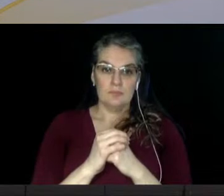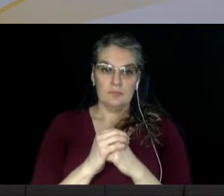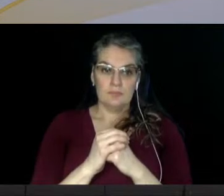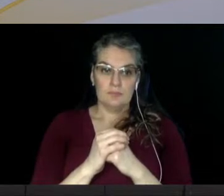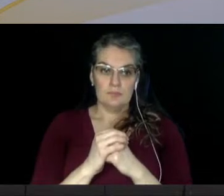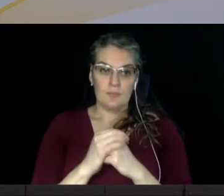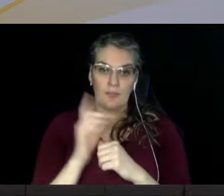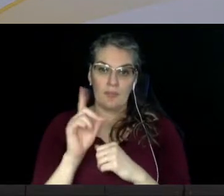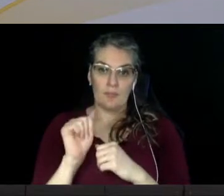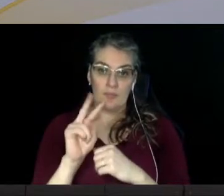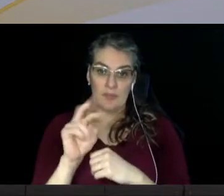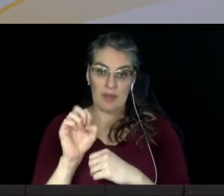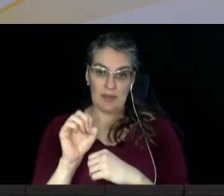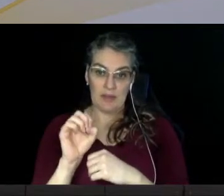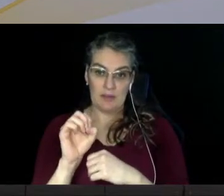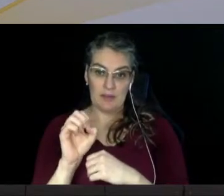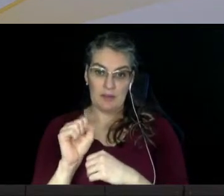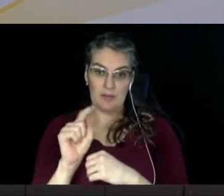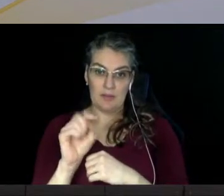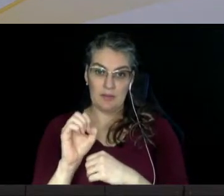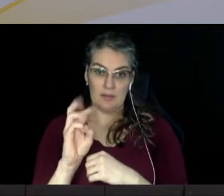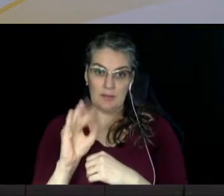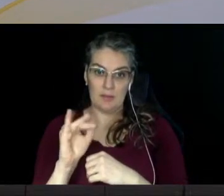Dave Stewart, The Guardian.